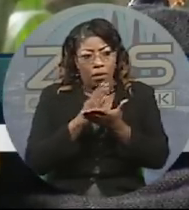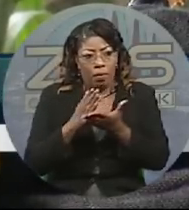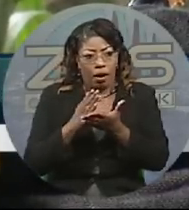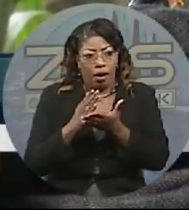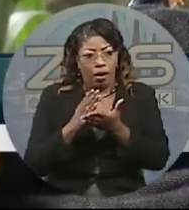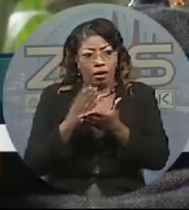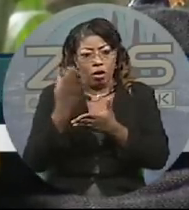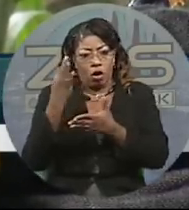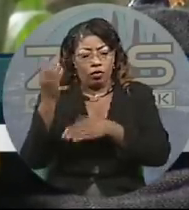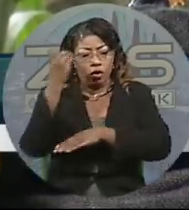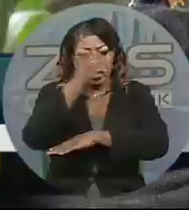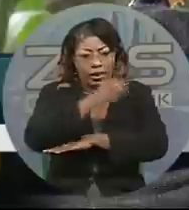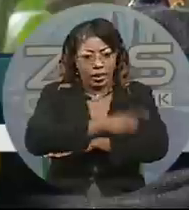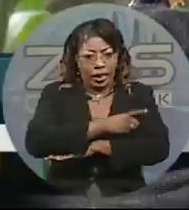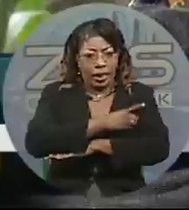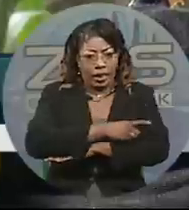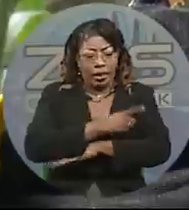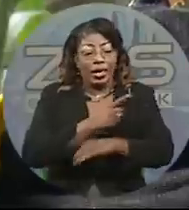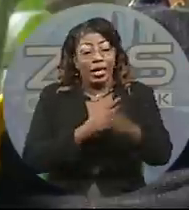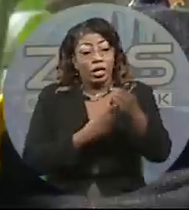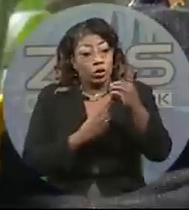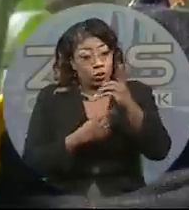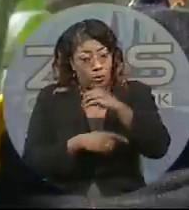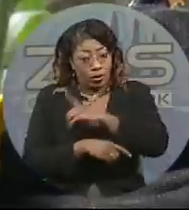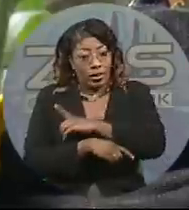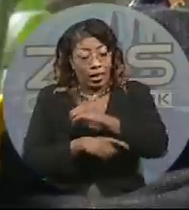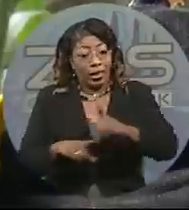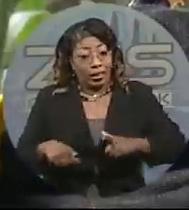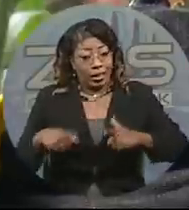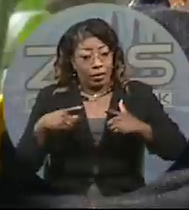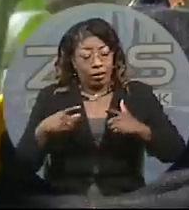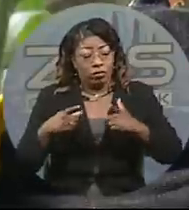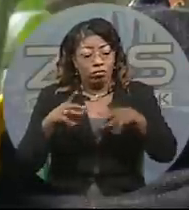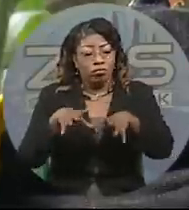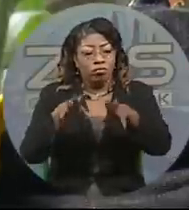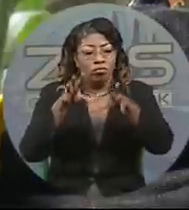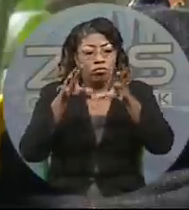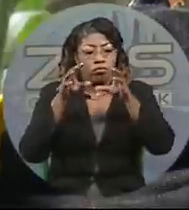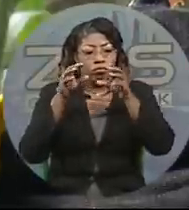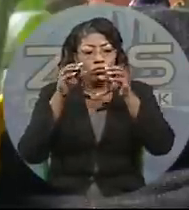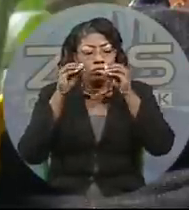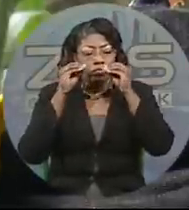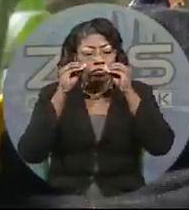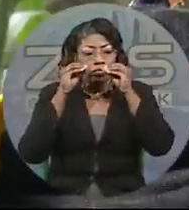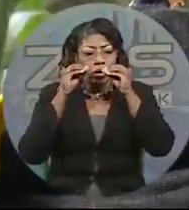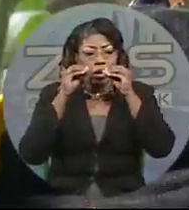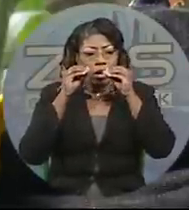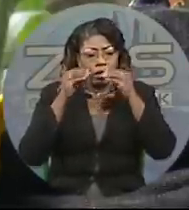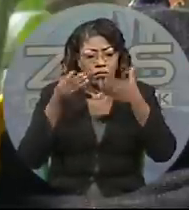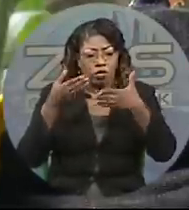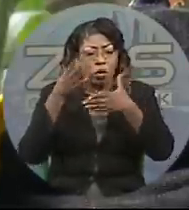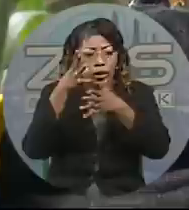your day-to-day living. Breathe it in, soak it in,